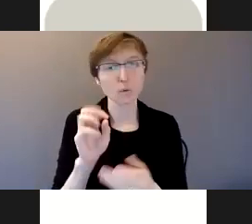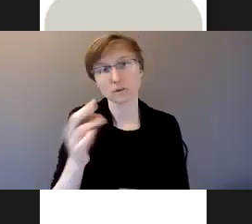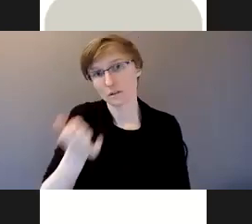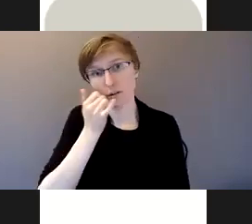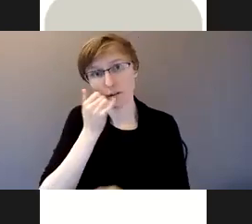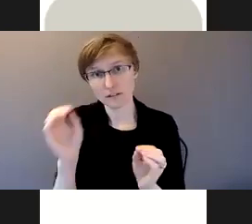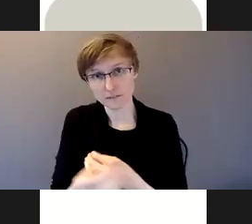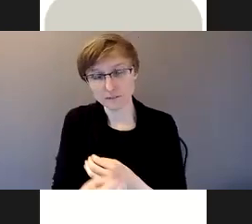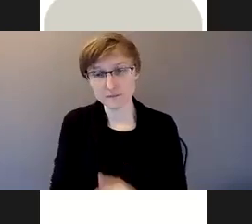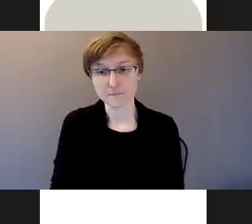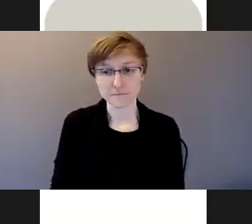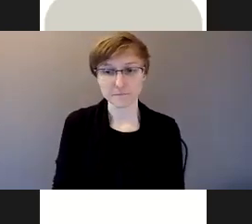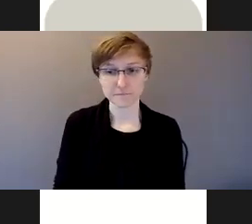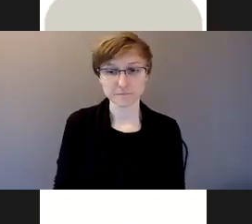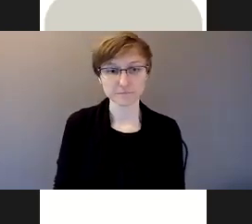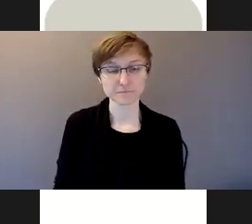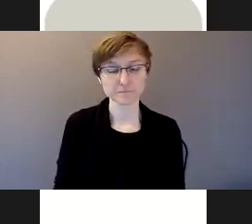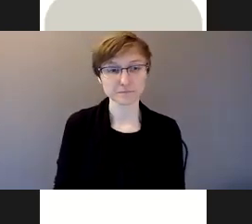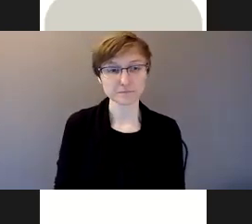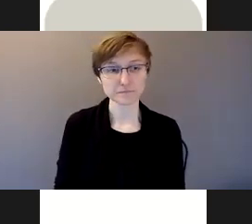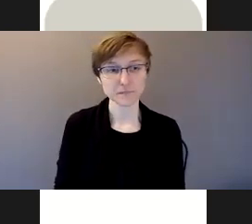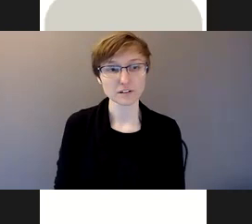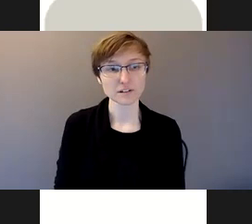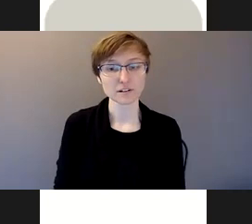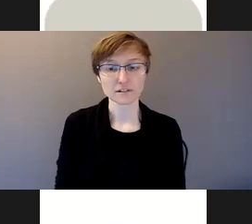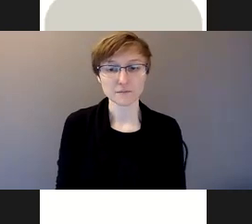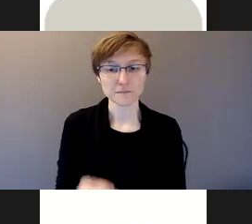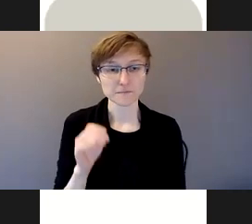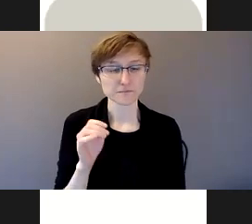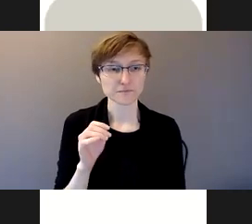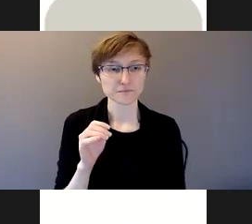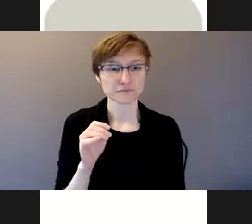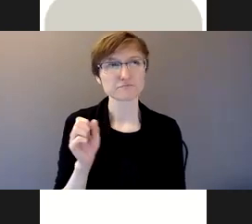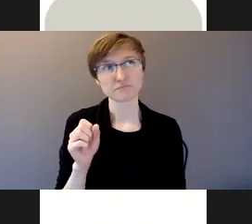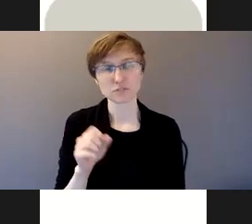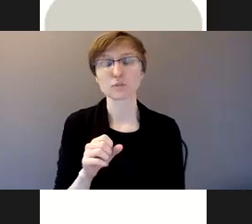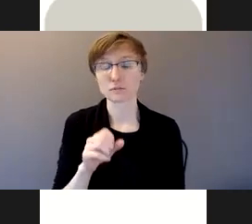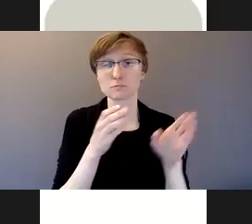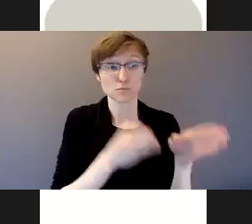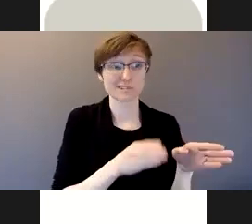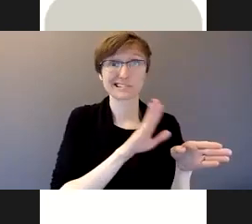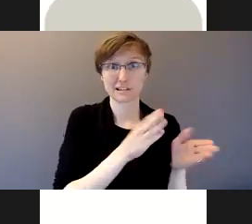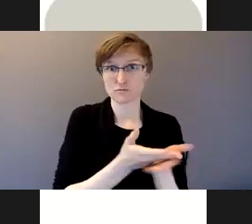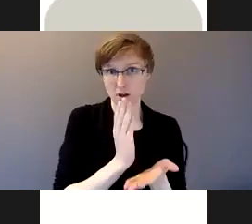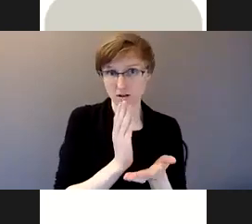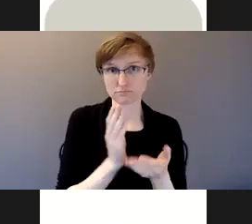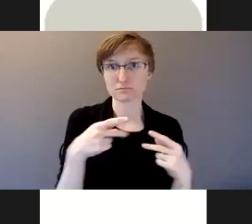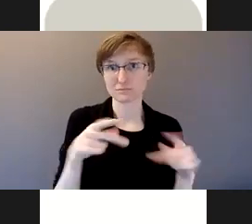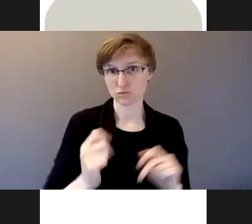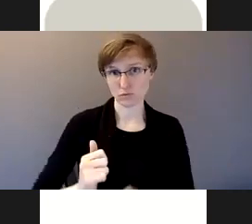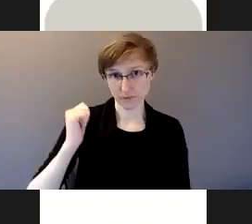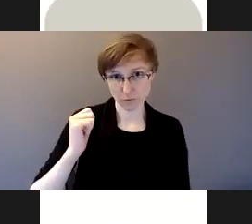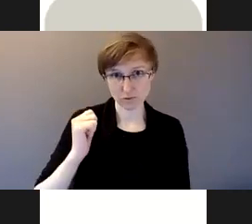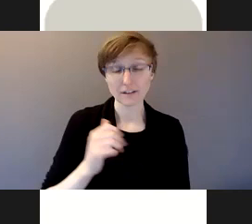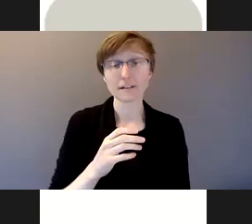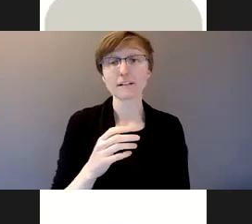And yeah, I think those are the two provisos there. The person has the right to refuse, and whoever pays for it, whoever asks for